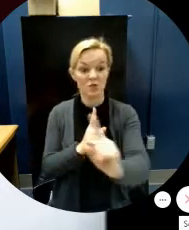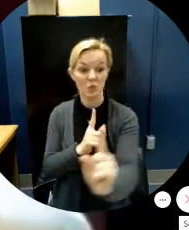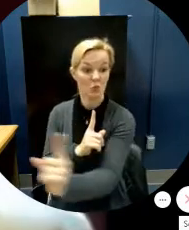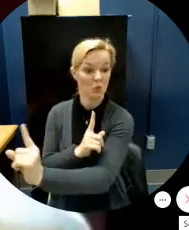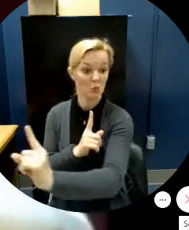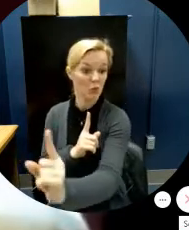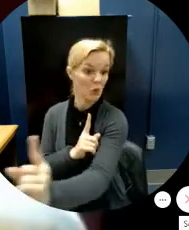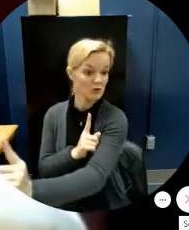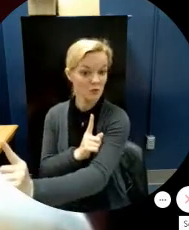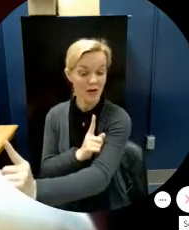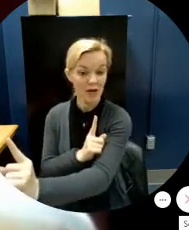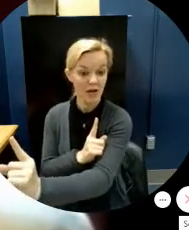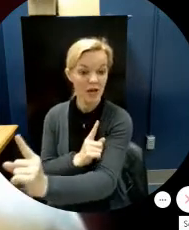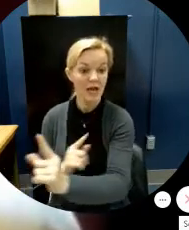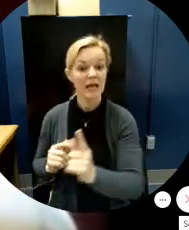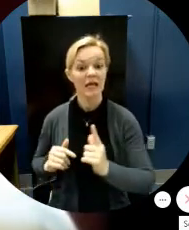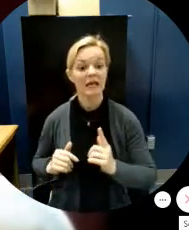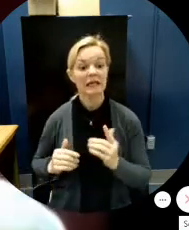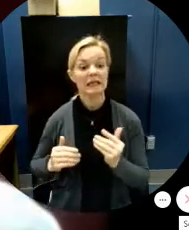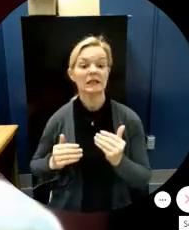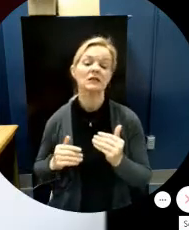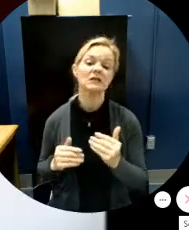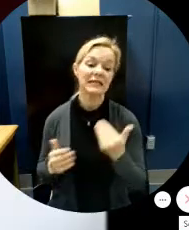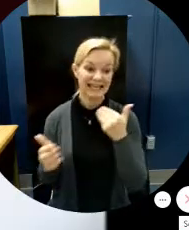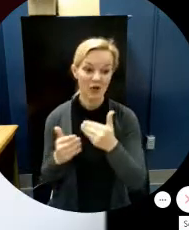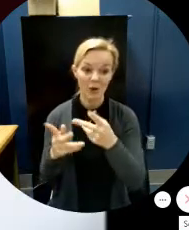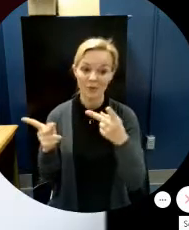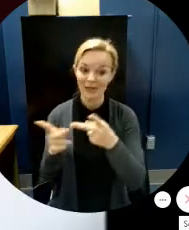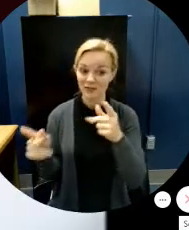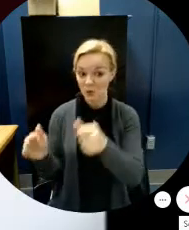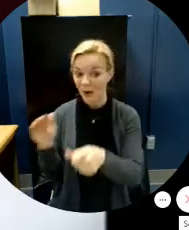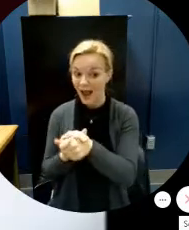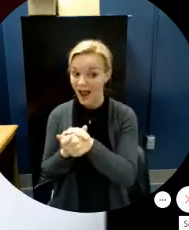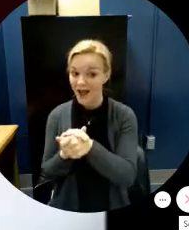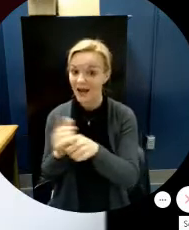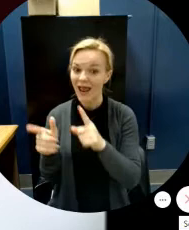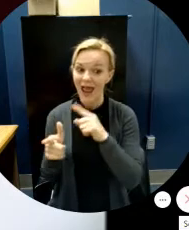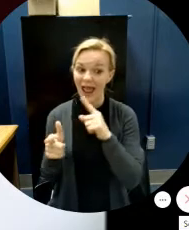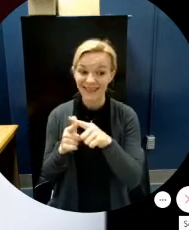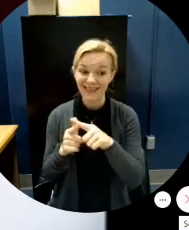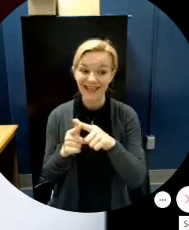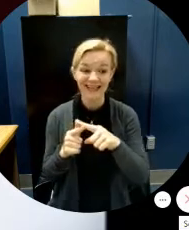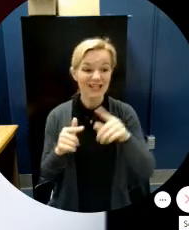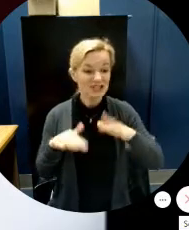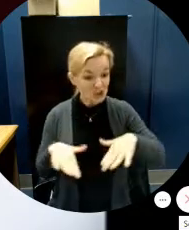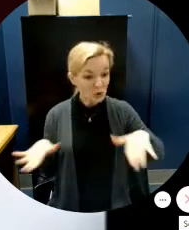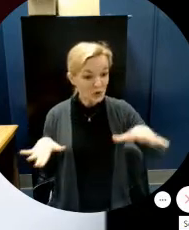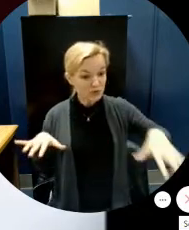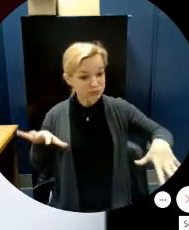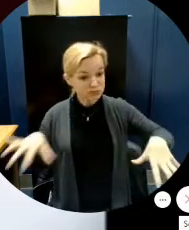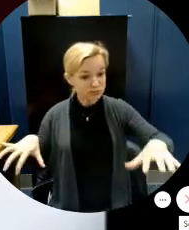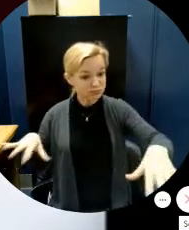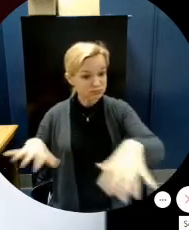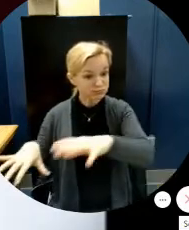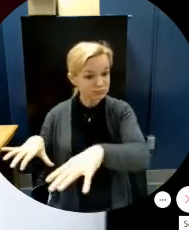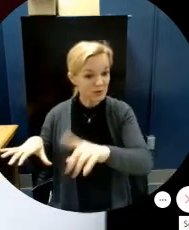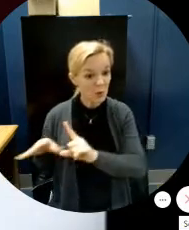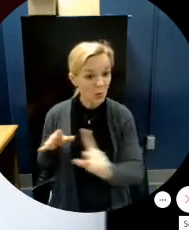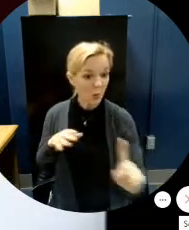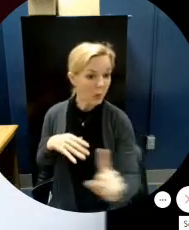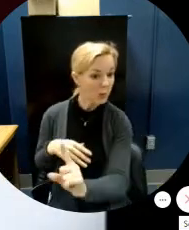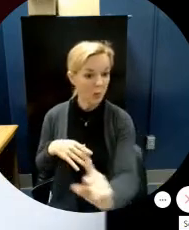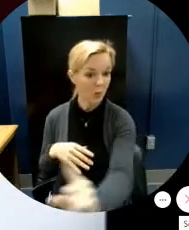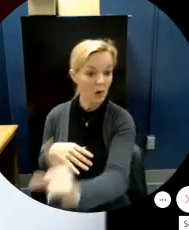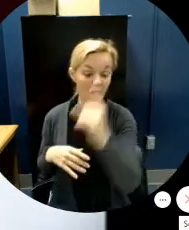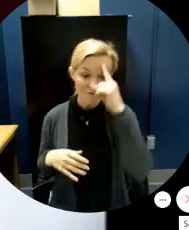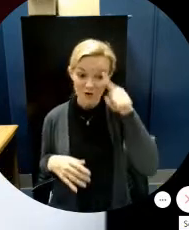the field toward an area of cover concealment, and he was running in and amongst children. And for you to pull your